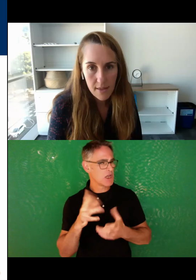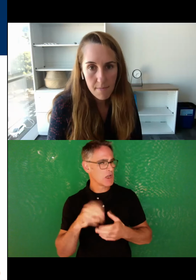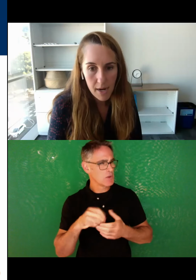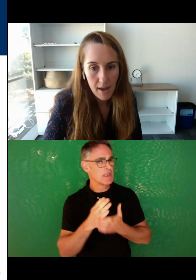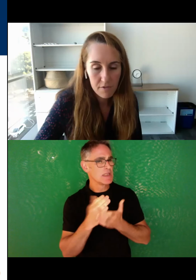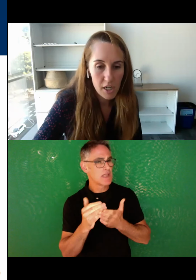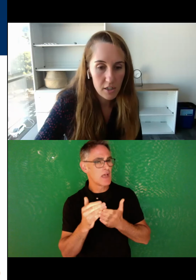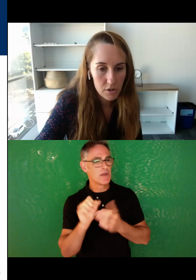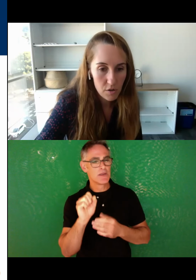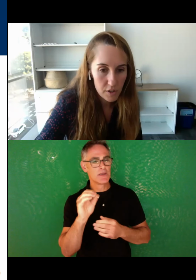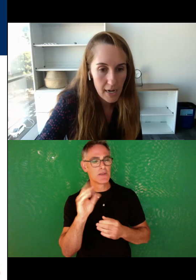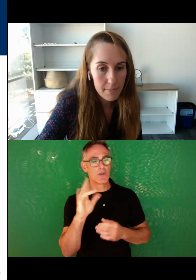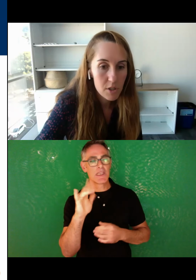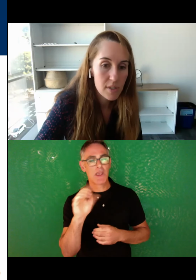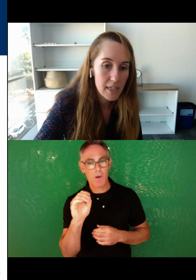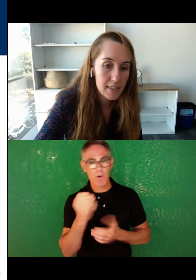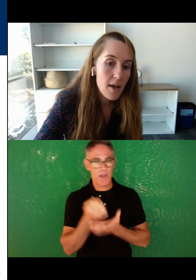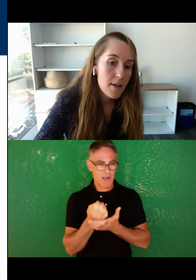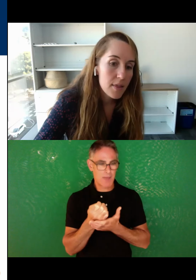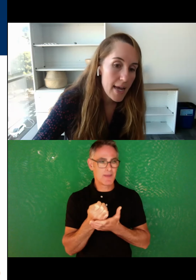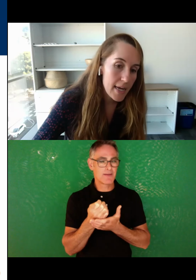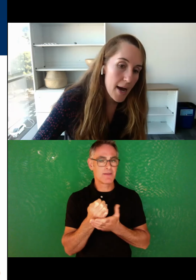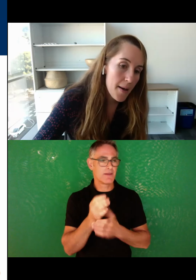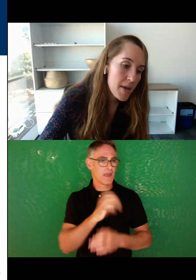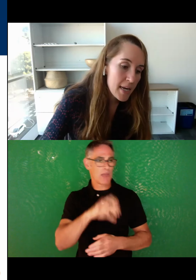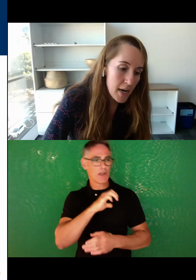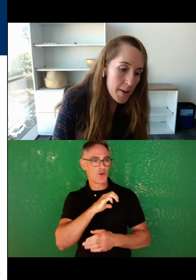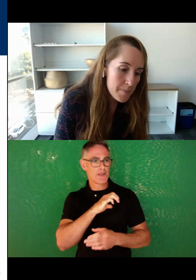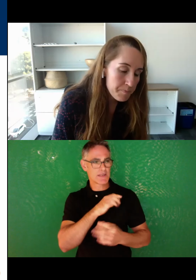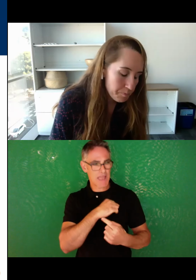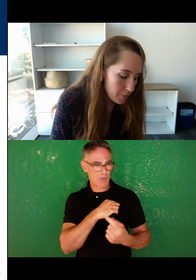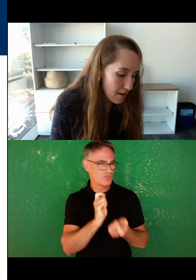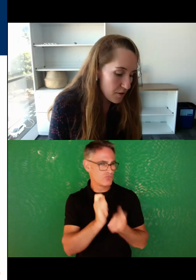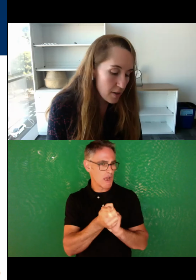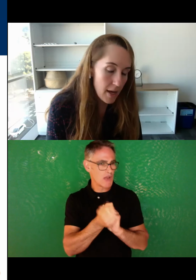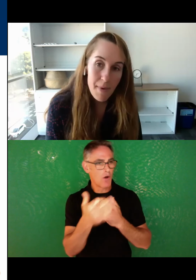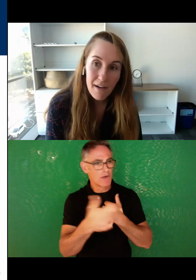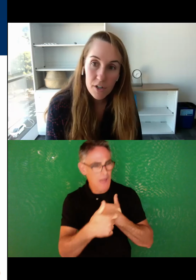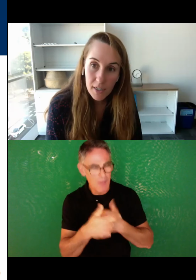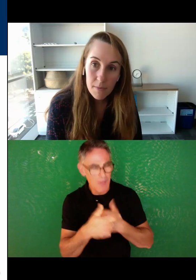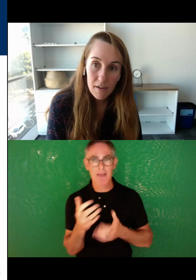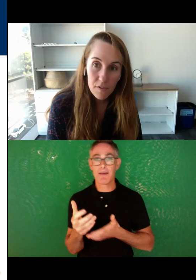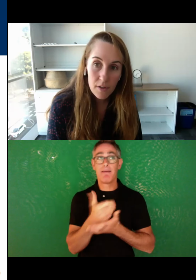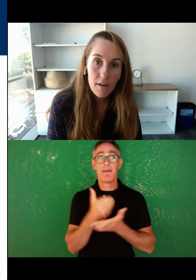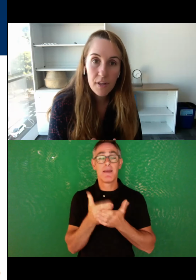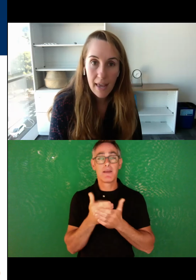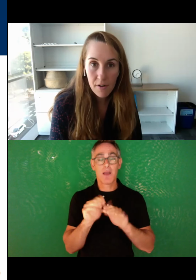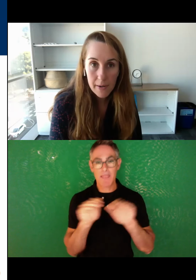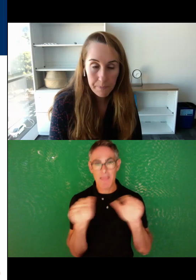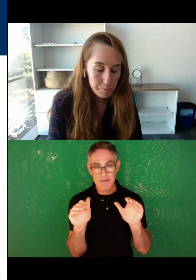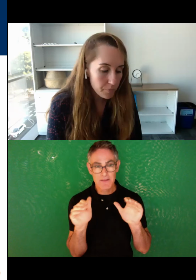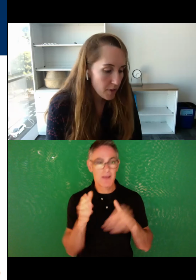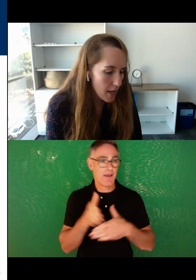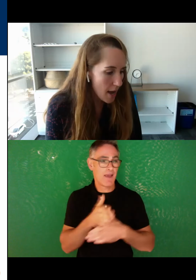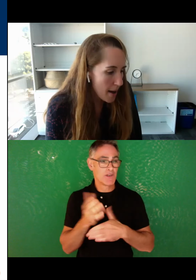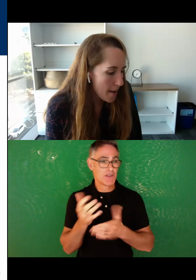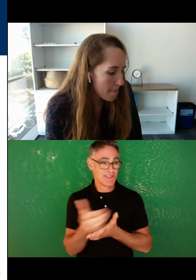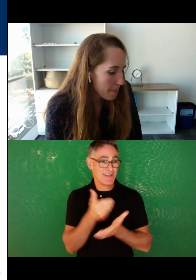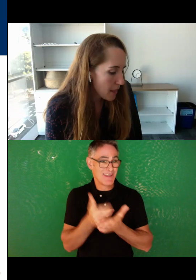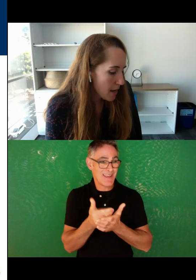characteristics that might have changed over time. So things like income level, average income level of the county,